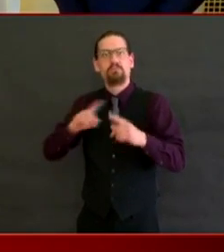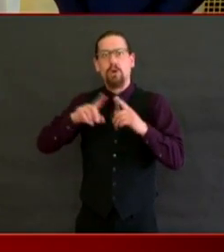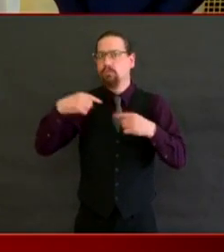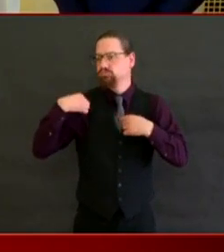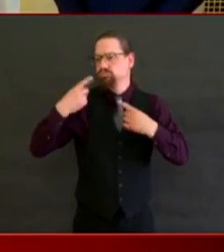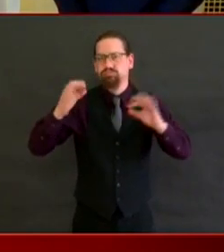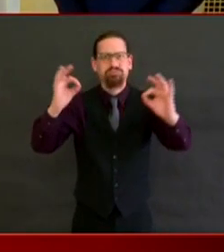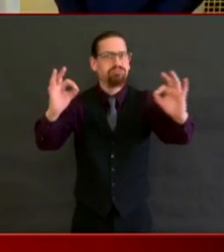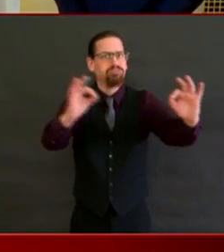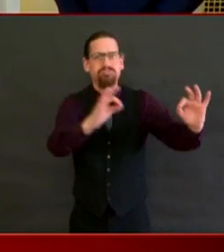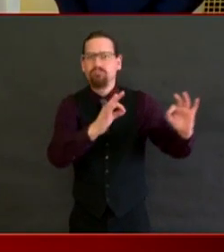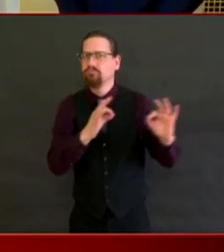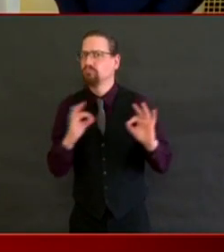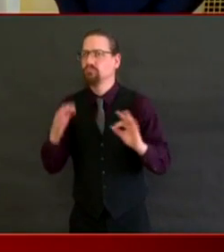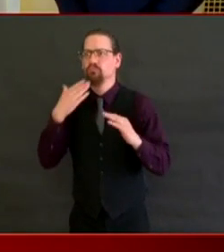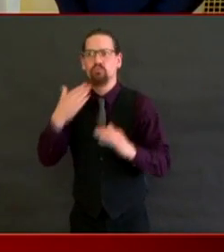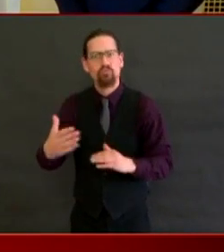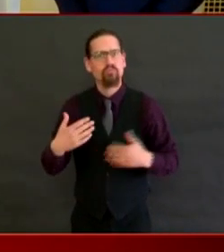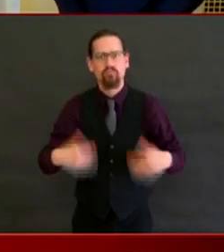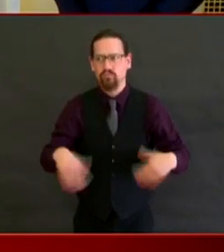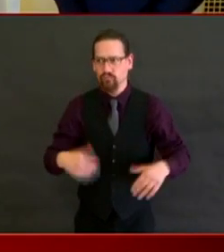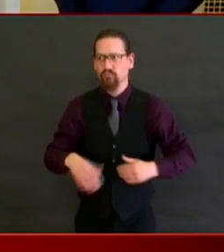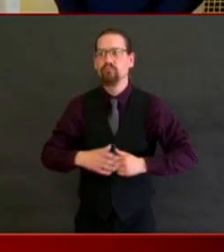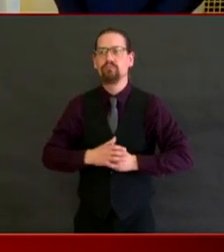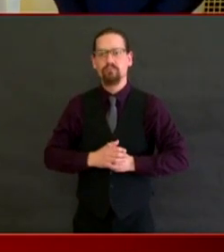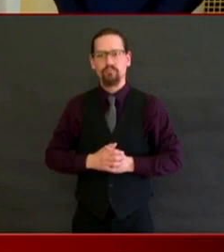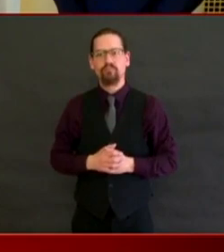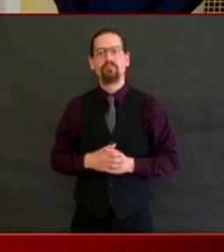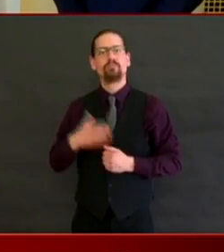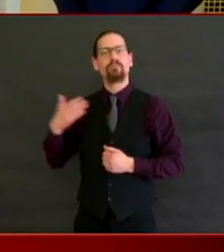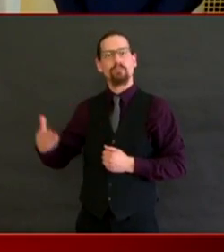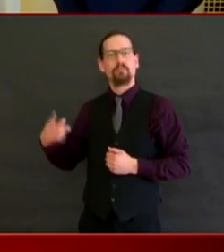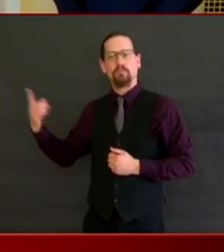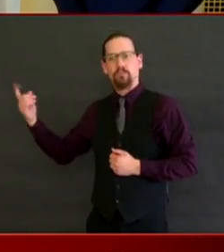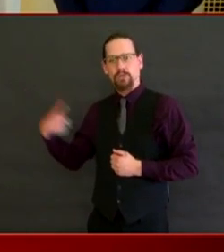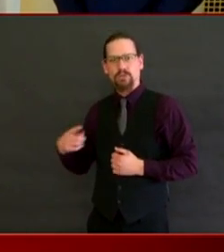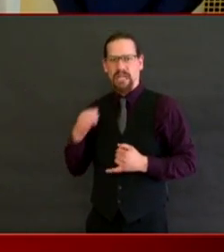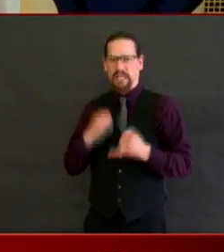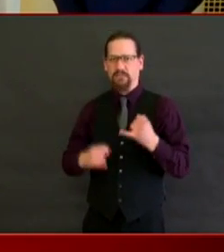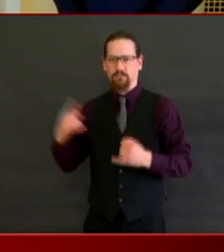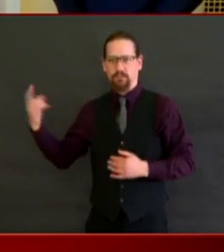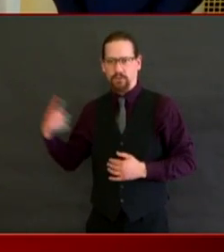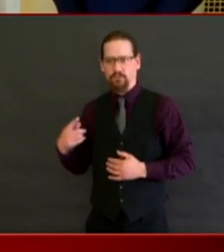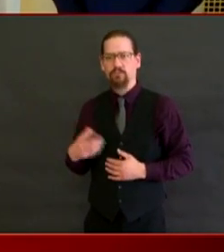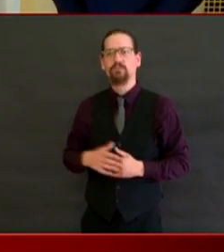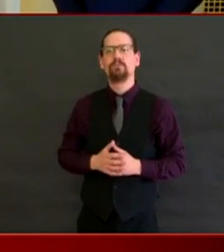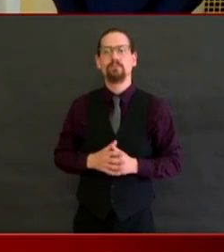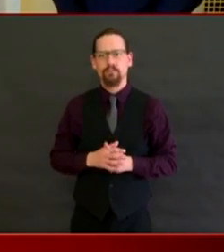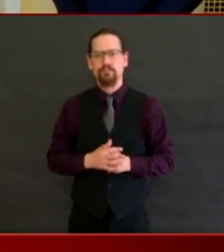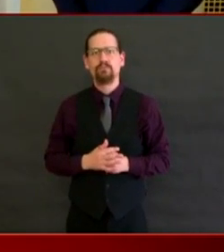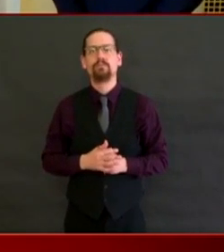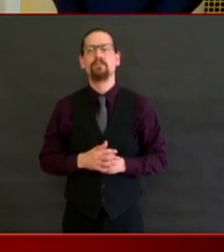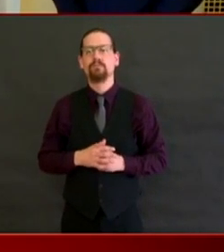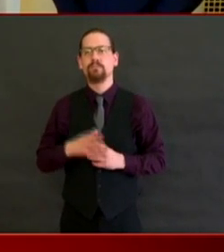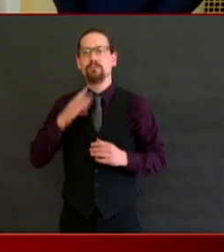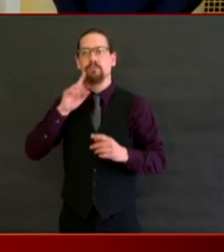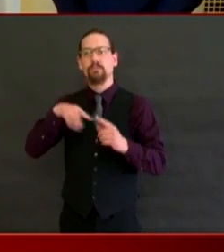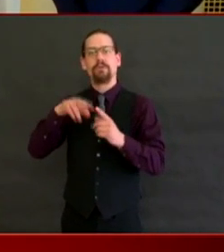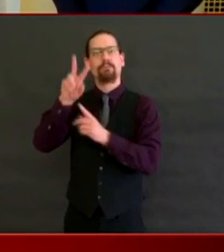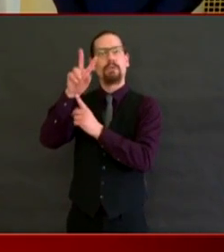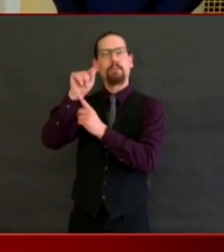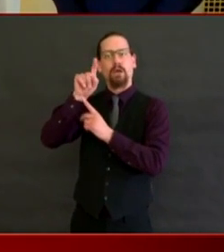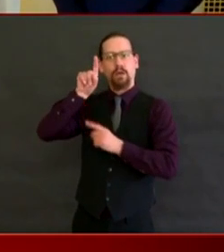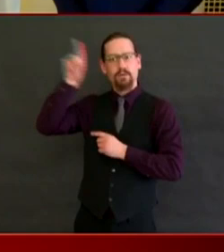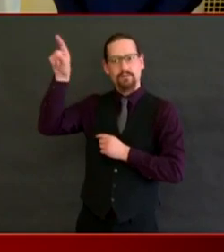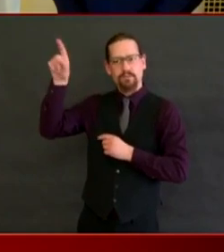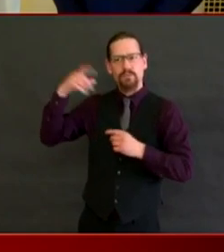briefing is from Ron St. Pierre of WHJJ Radio. Vermont has ordered big box stores like Walmart and Target to stop